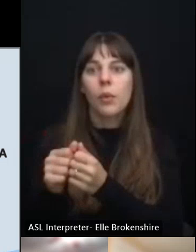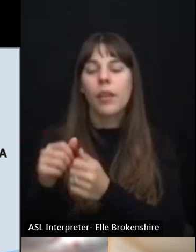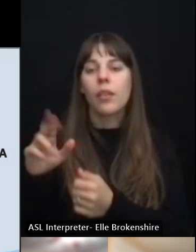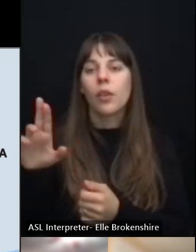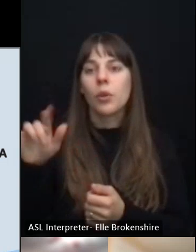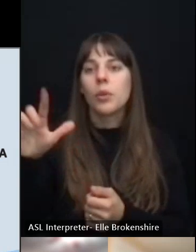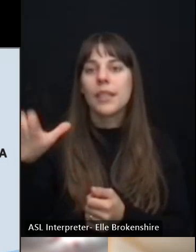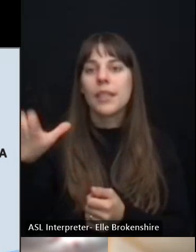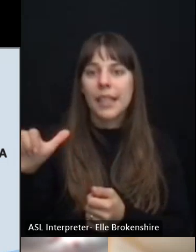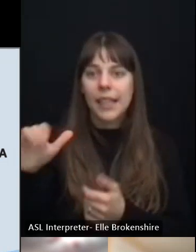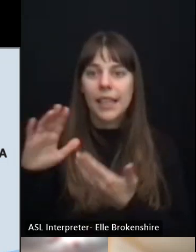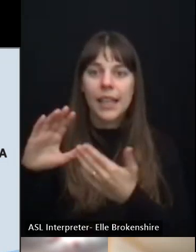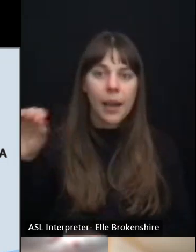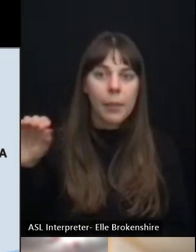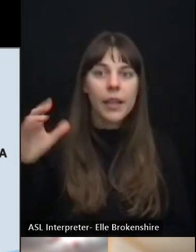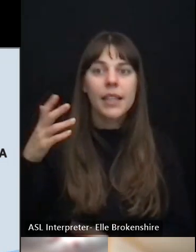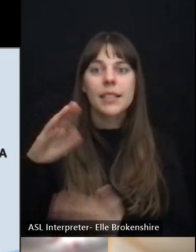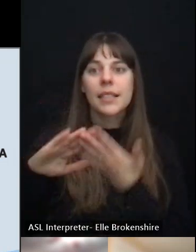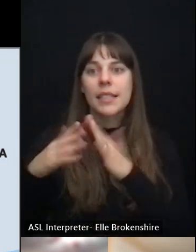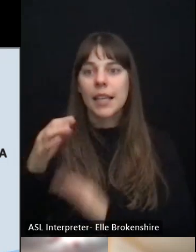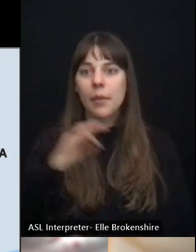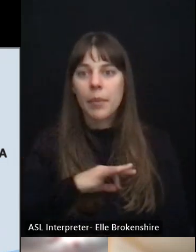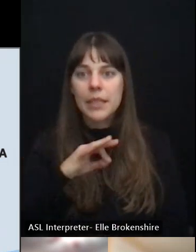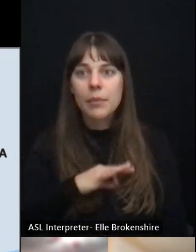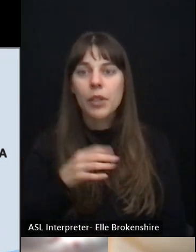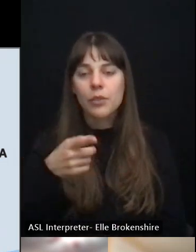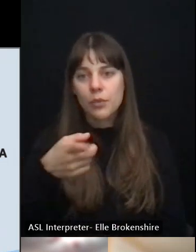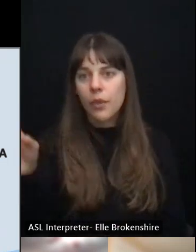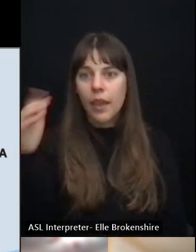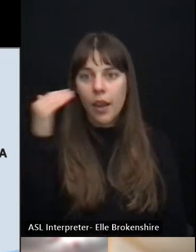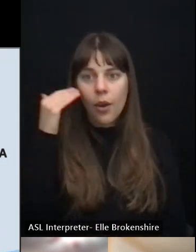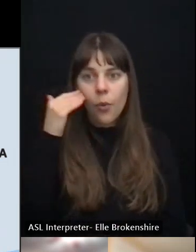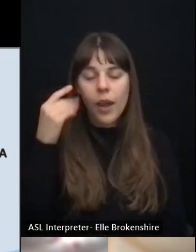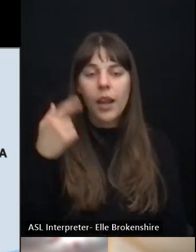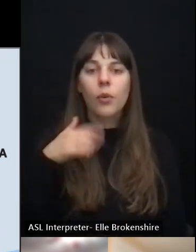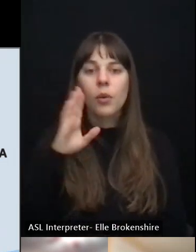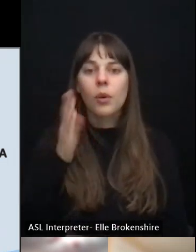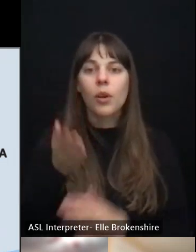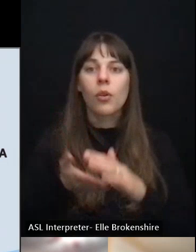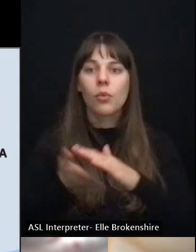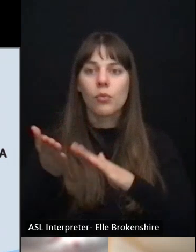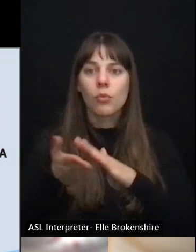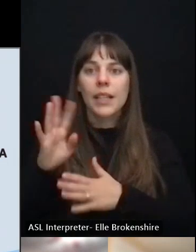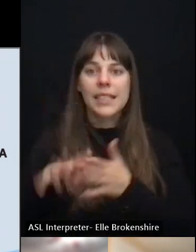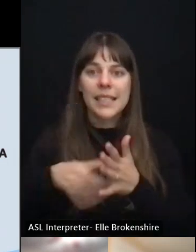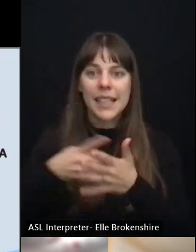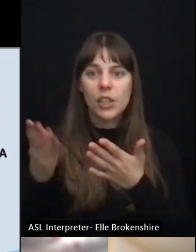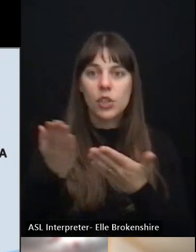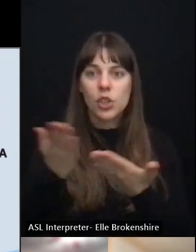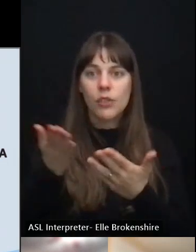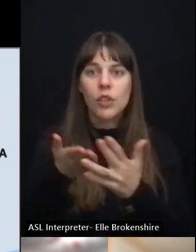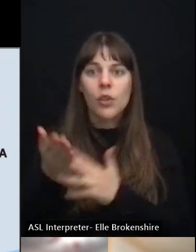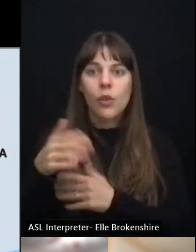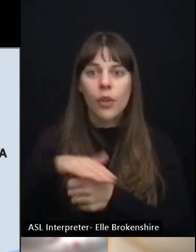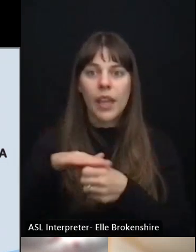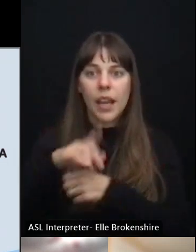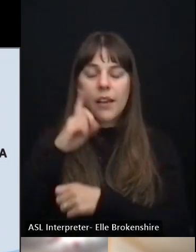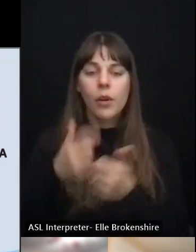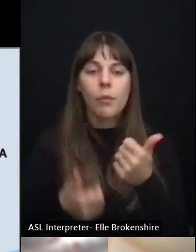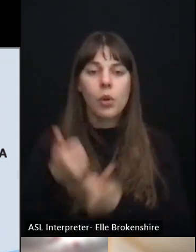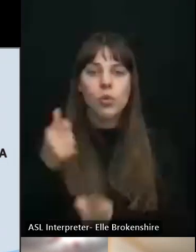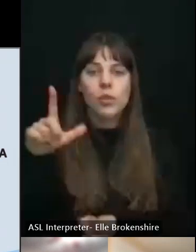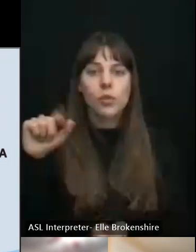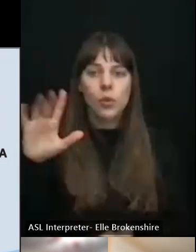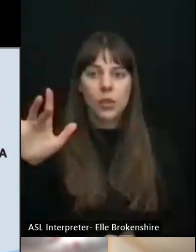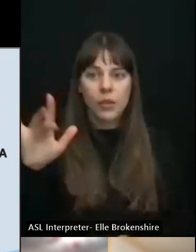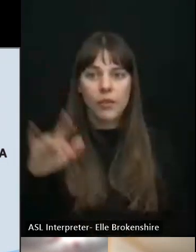of Pittsburgh on this upcoming work. And so they are aware we will be running scheduled service through this area for most of